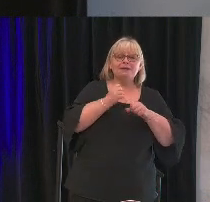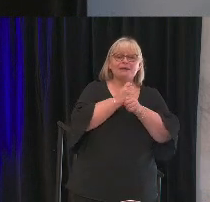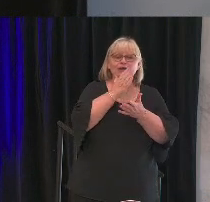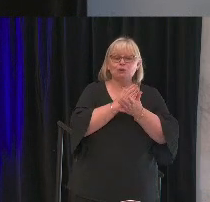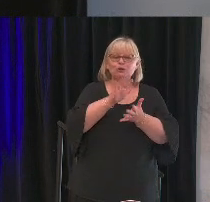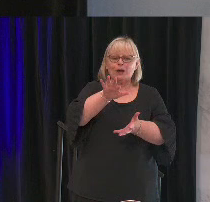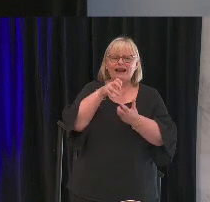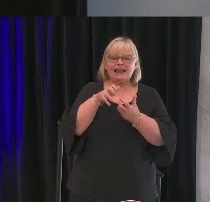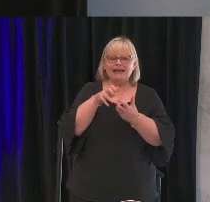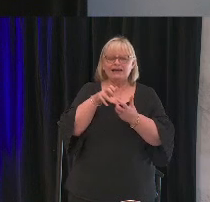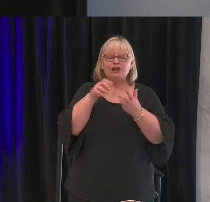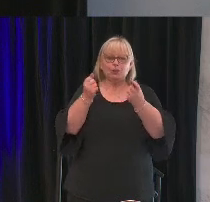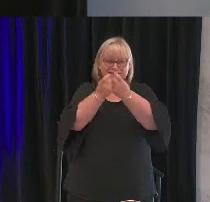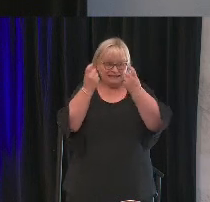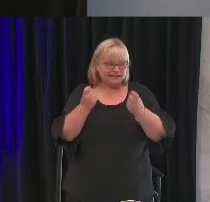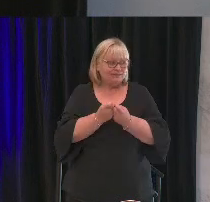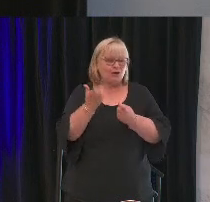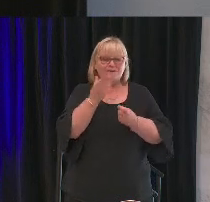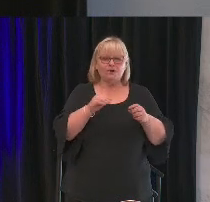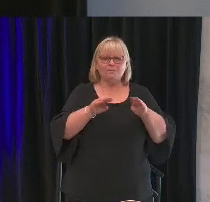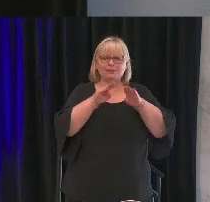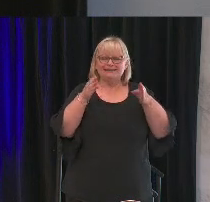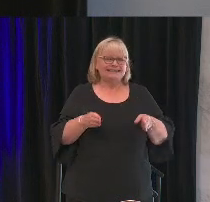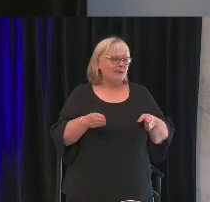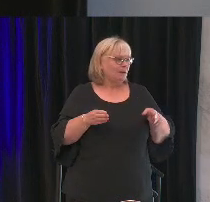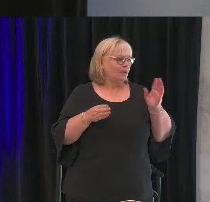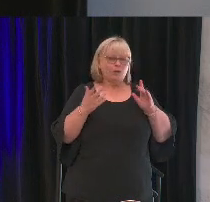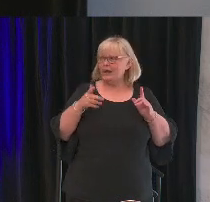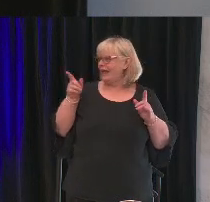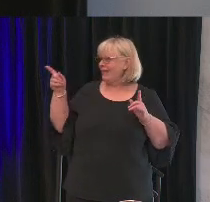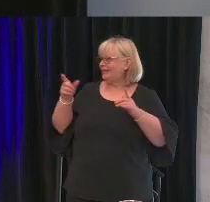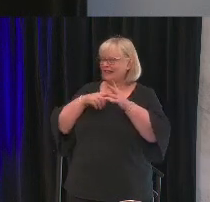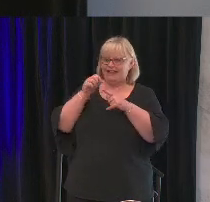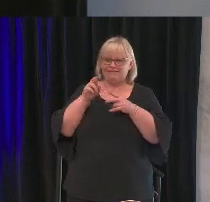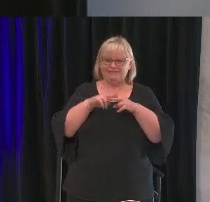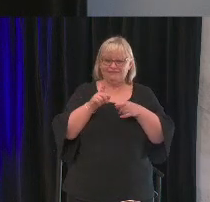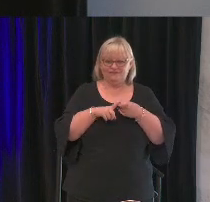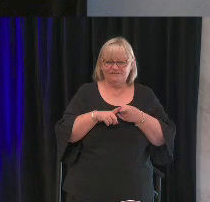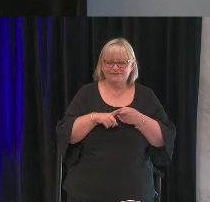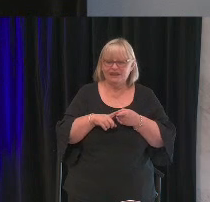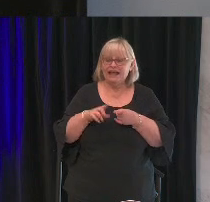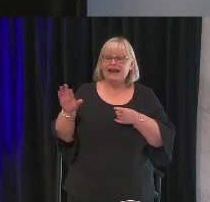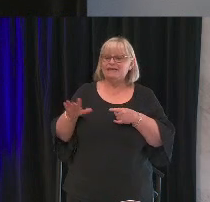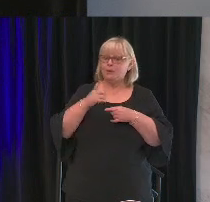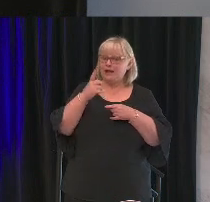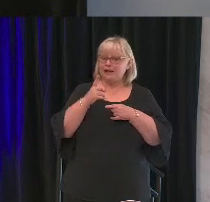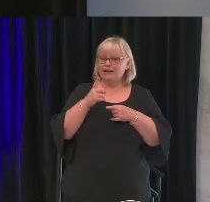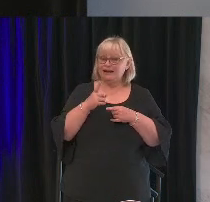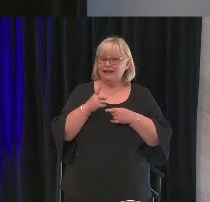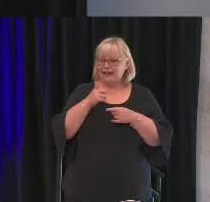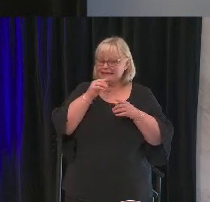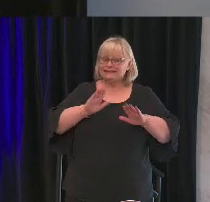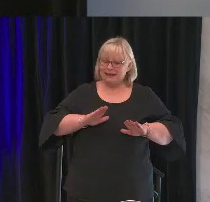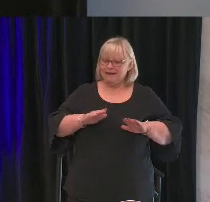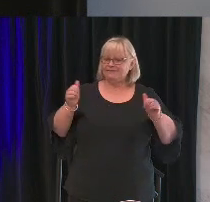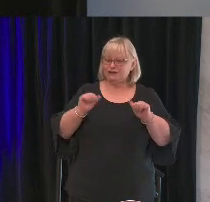collect your shortlisted certificates from the table at the Bookplate Cafe. All guests here are invited to keep having their